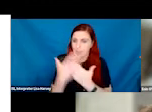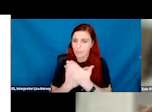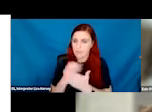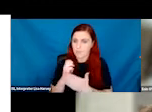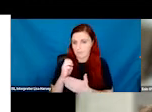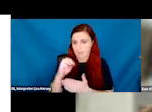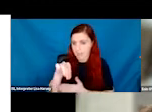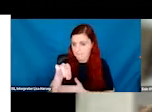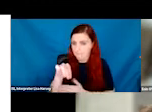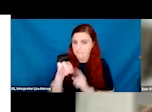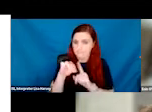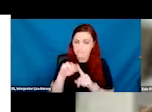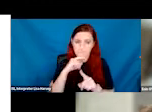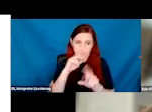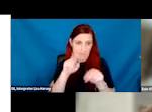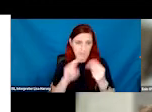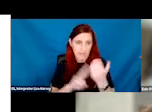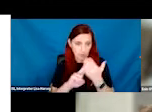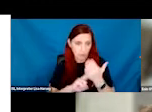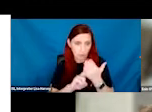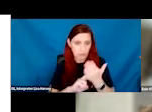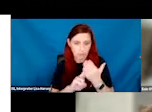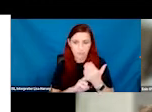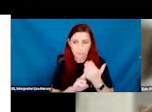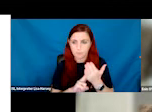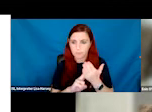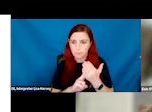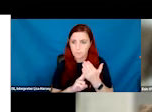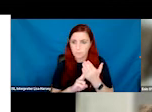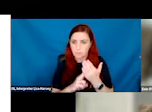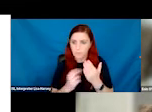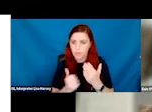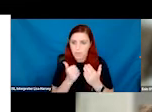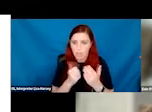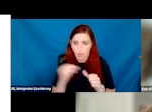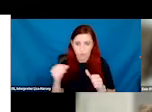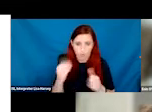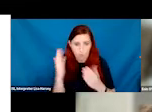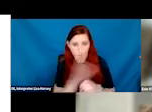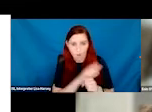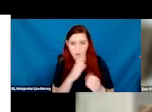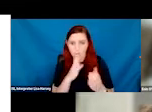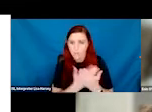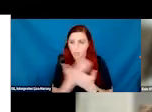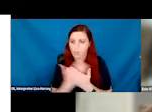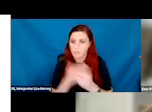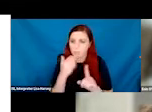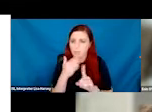the use and application of any alternative whole document approach. I have a few